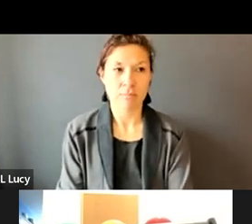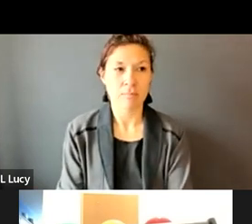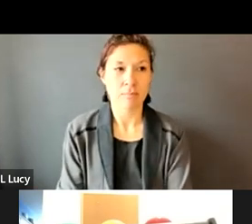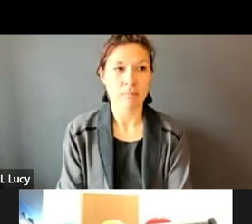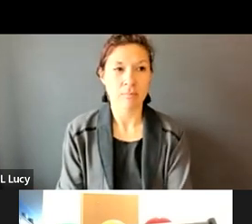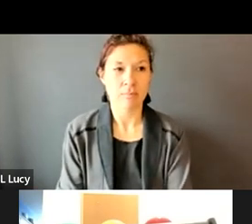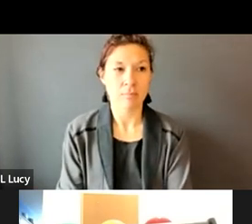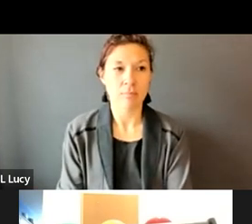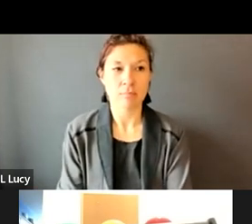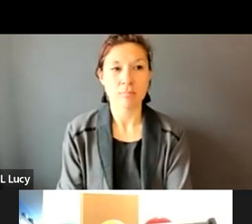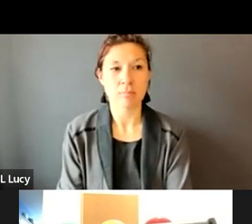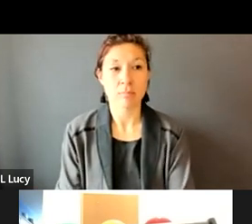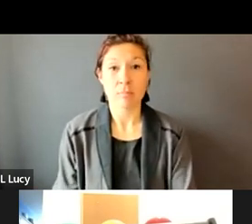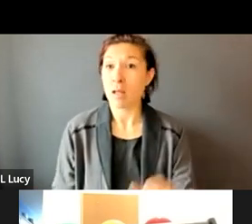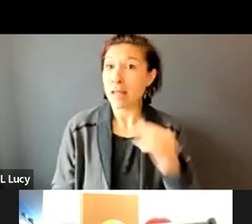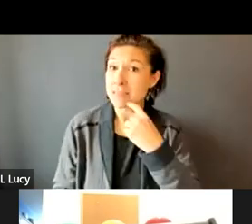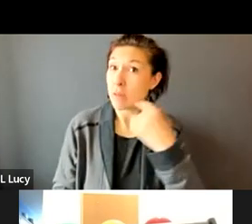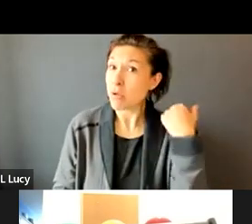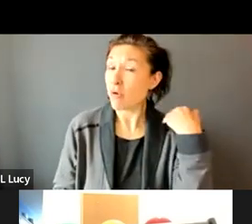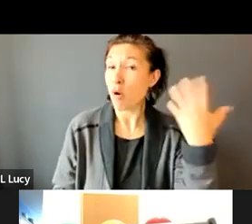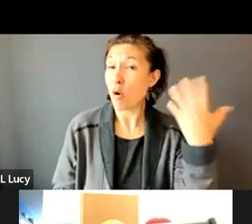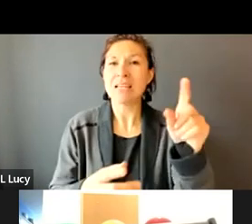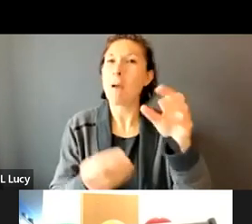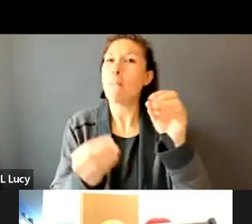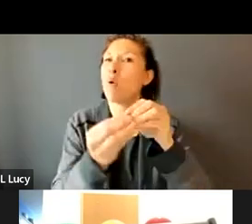as I said before more social workers